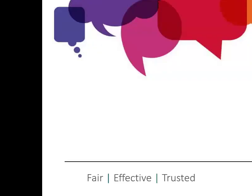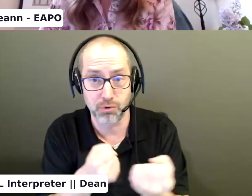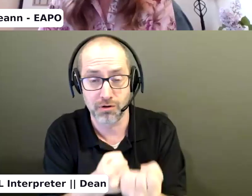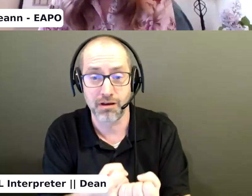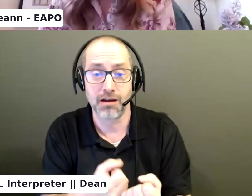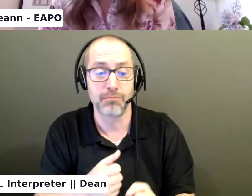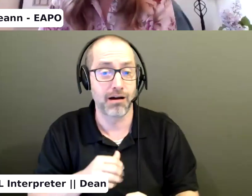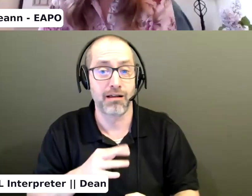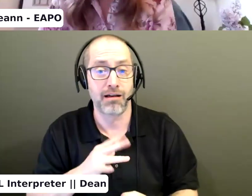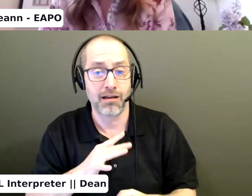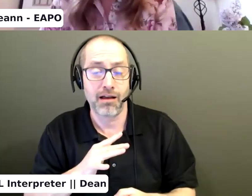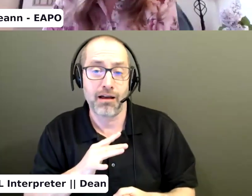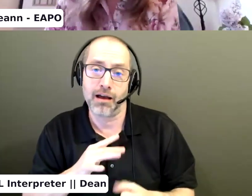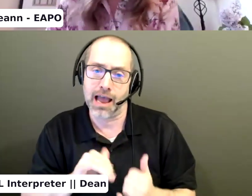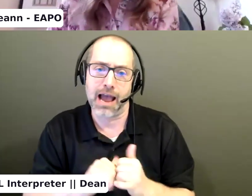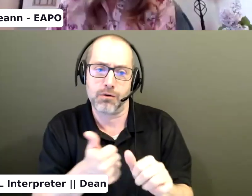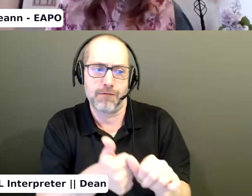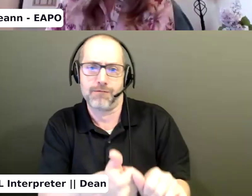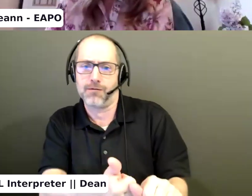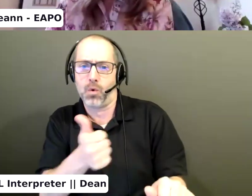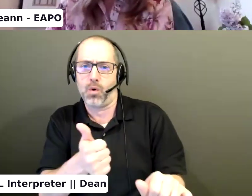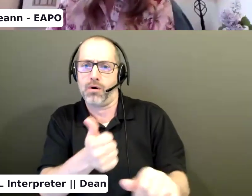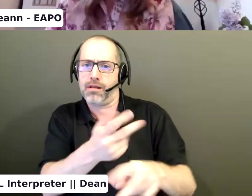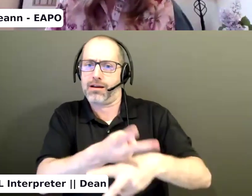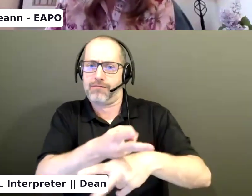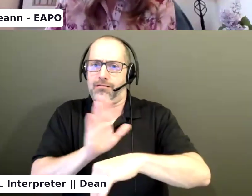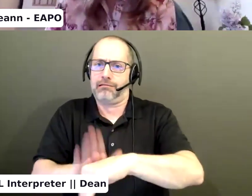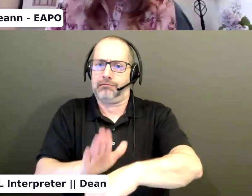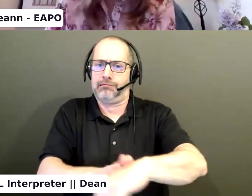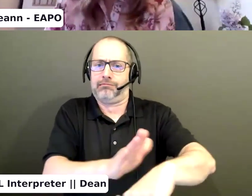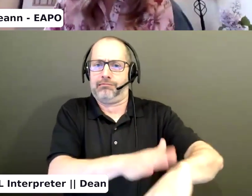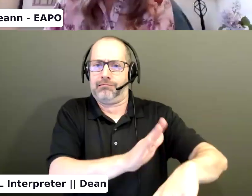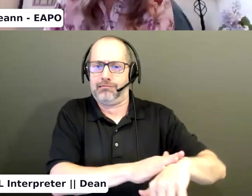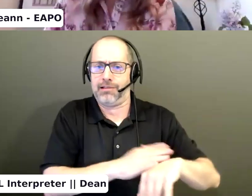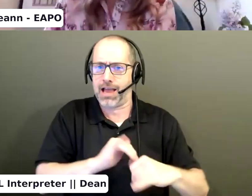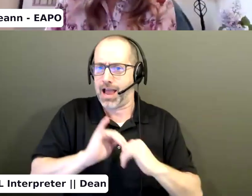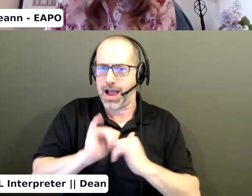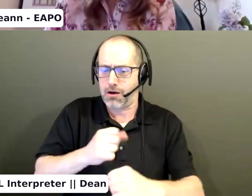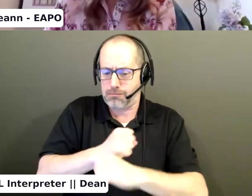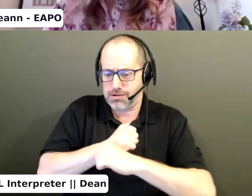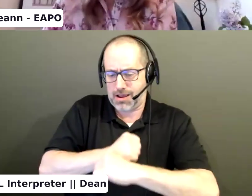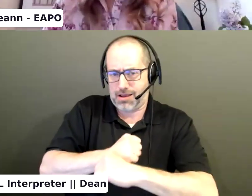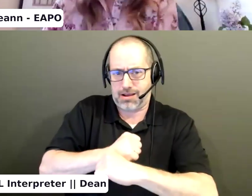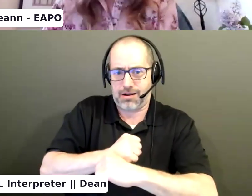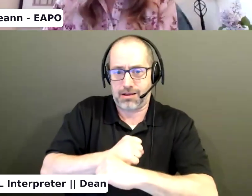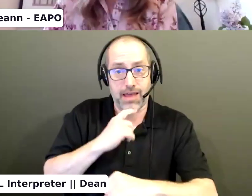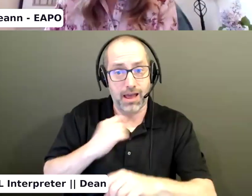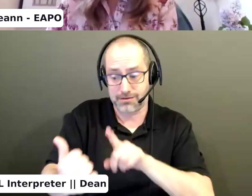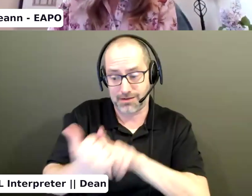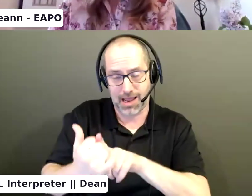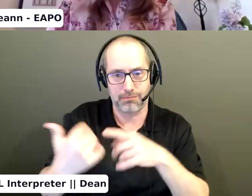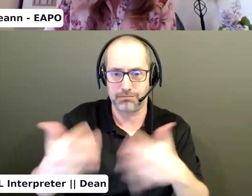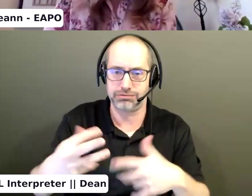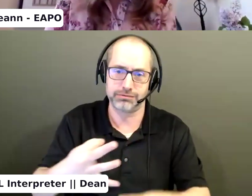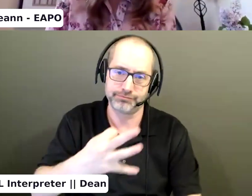is the prevention tips that you both went through to let people know how to protect themselves. The scammers are way ahead of us.